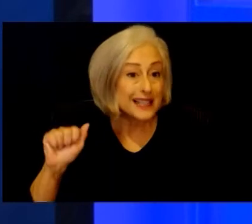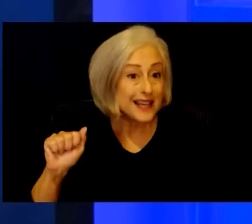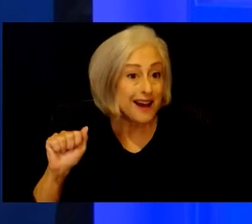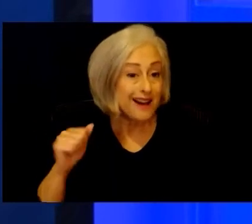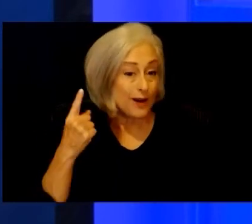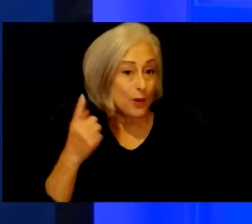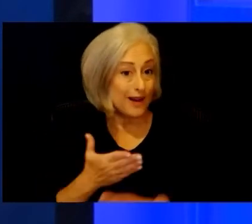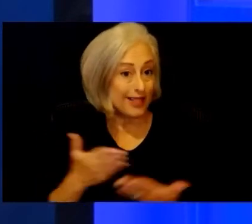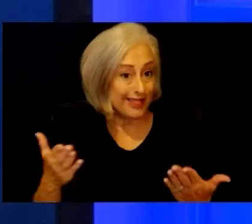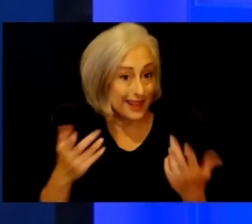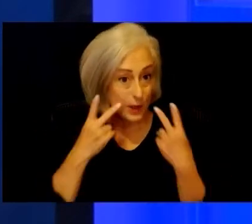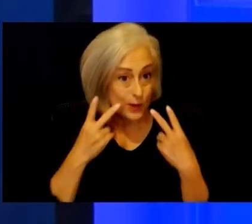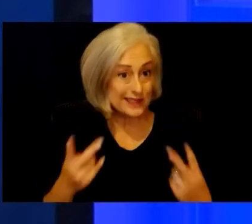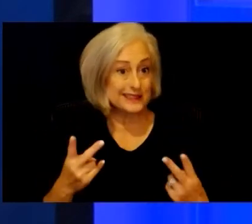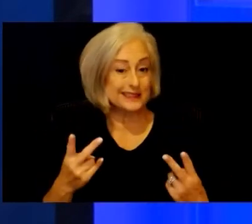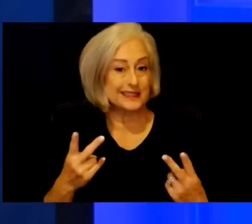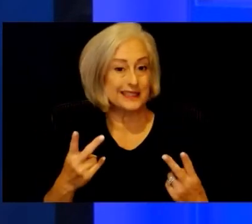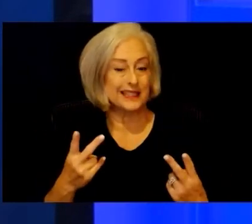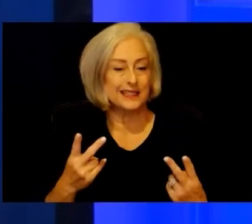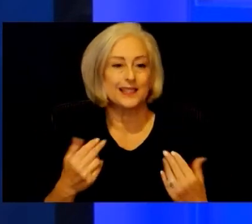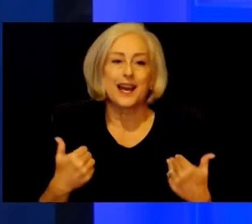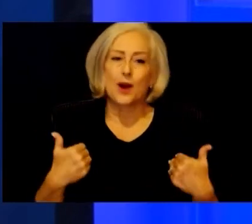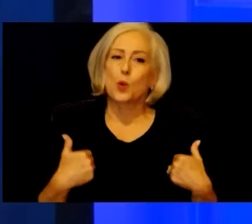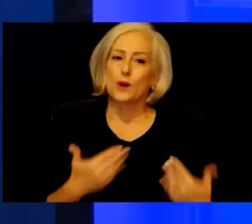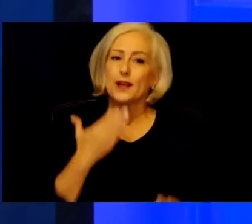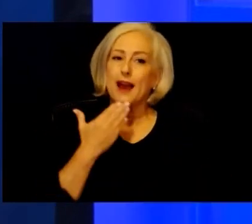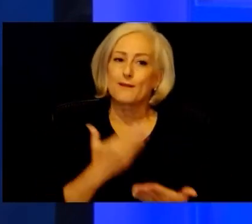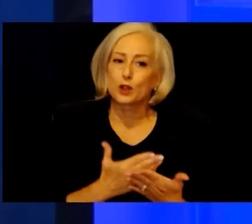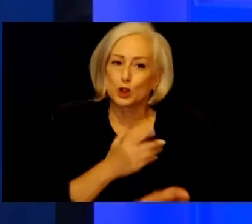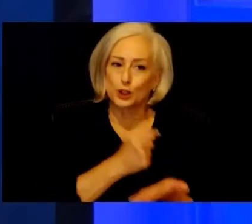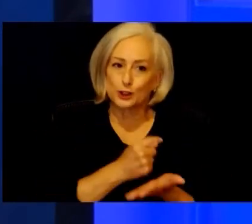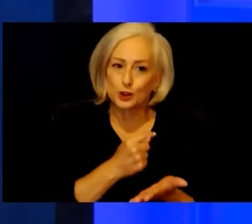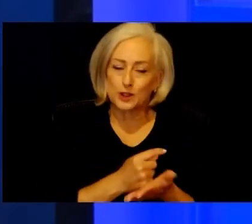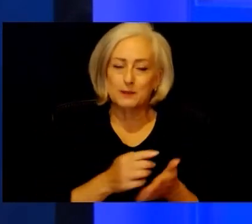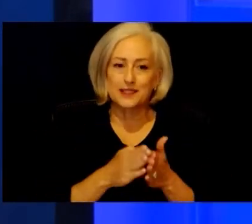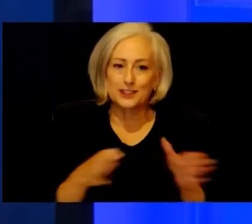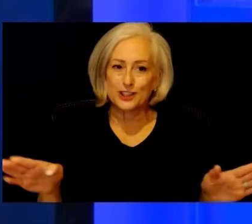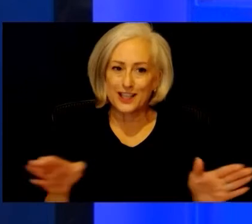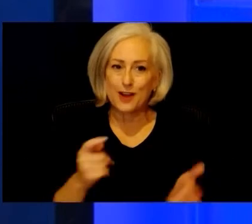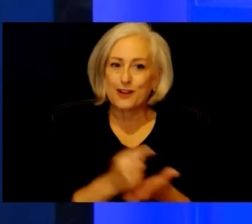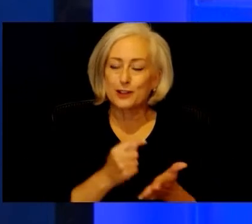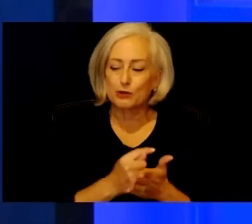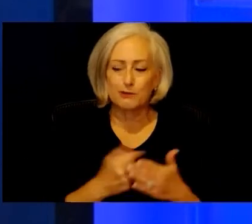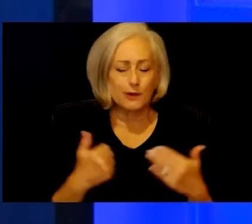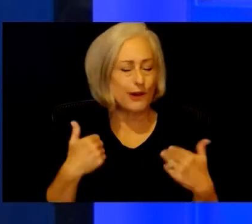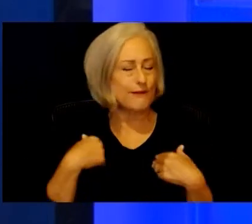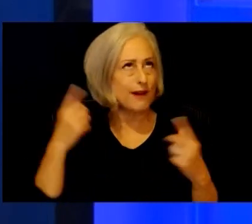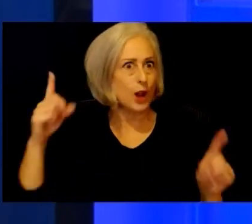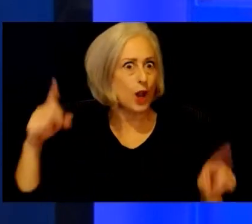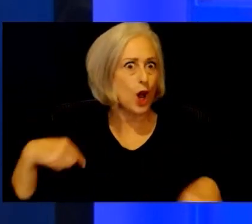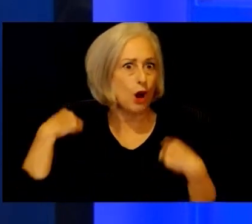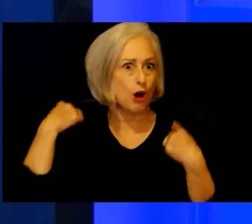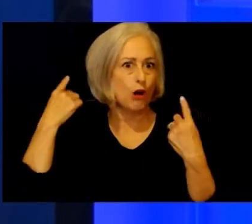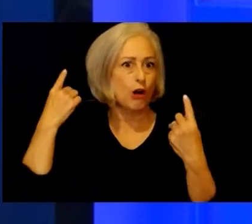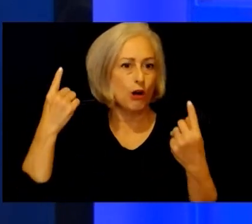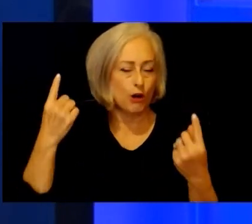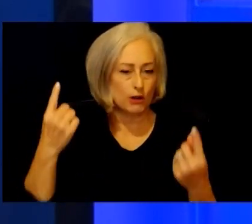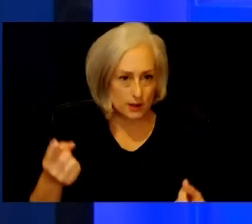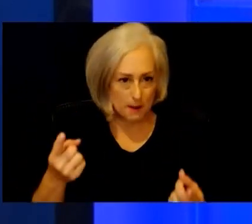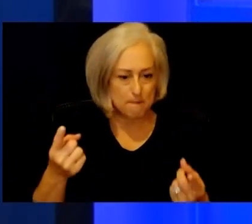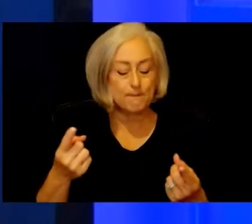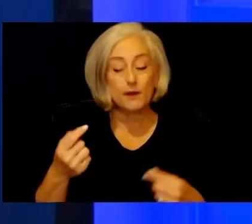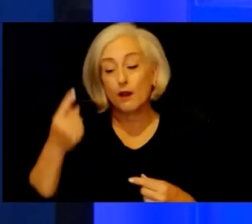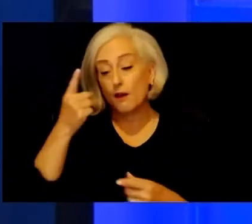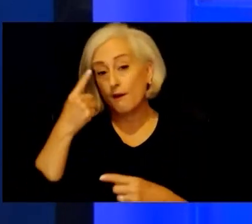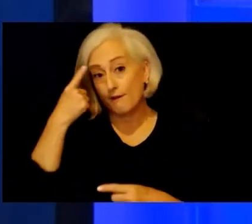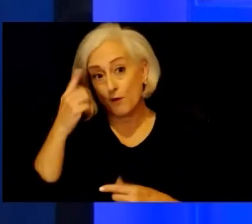have a very good treatment that is a generic, well-used treatment that's been around a long time. Of course, for some of the viruses, it's a little bit harder to